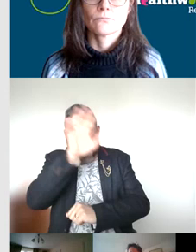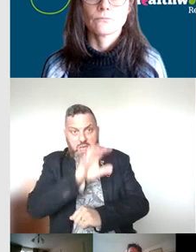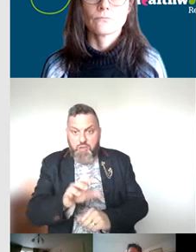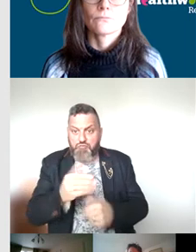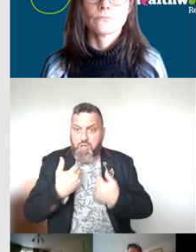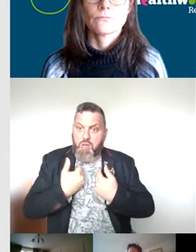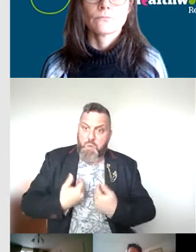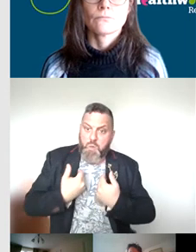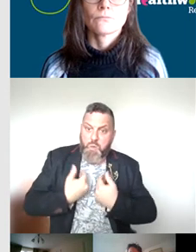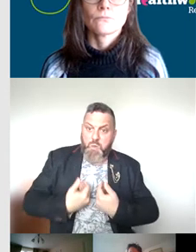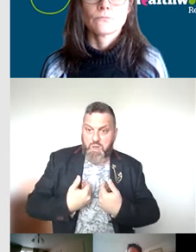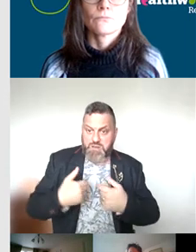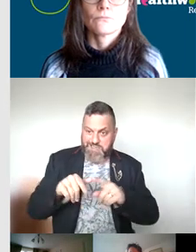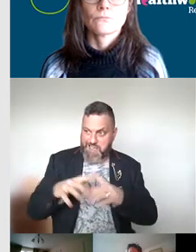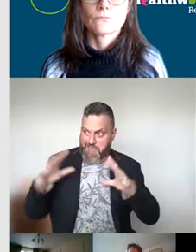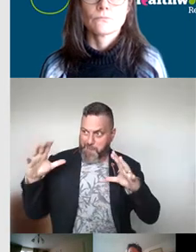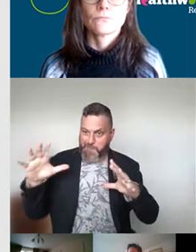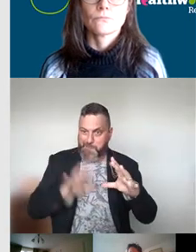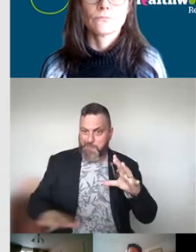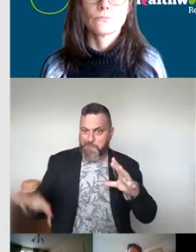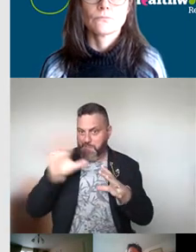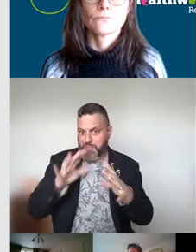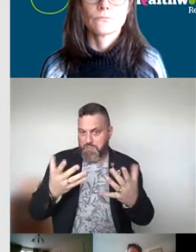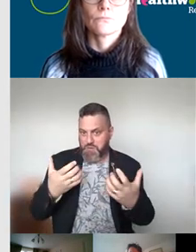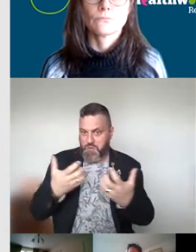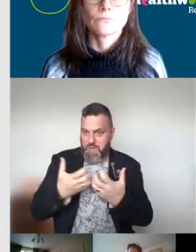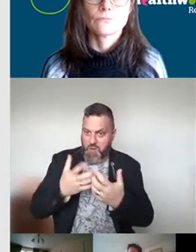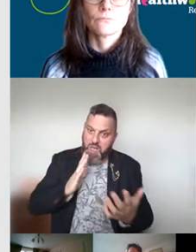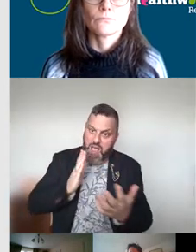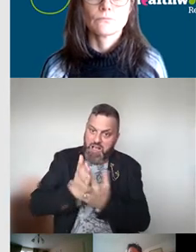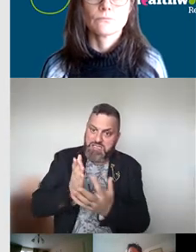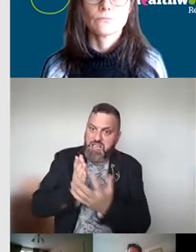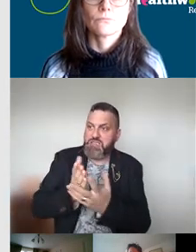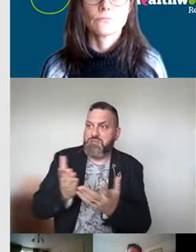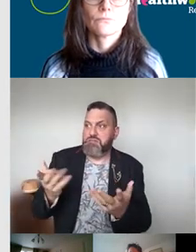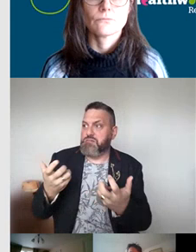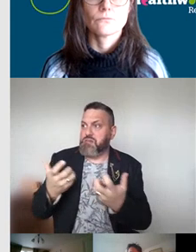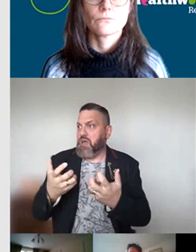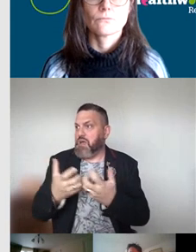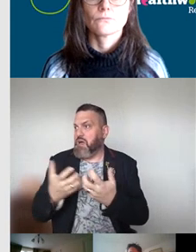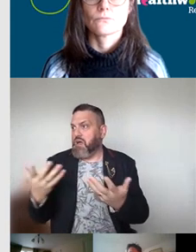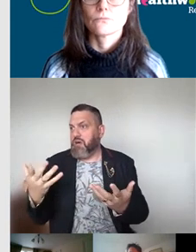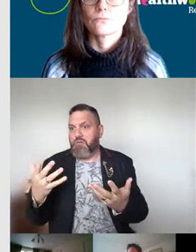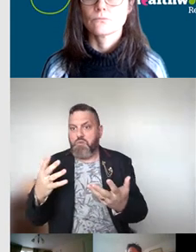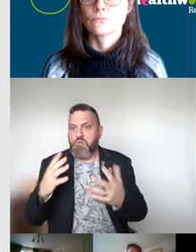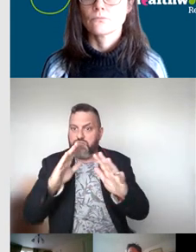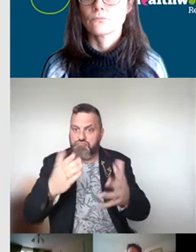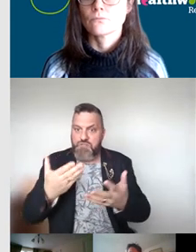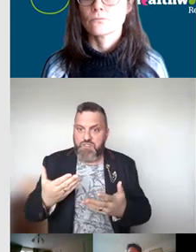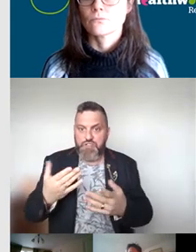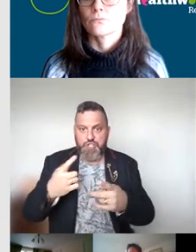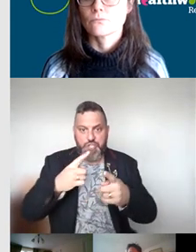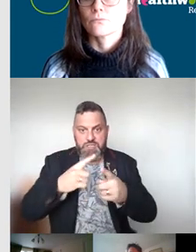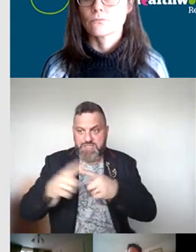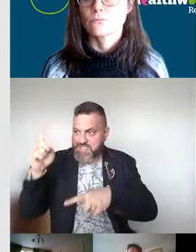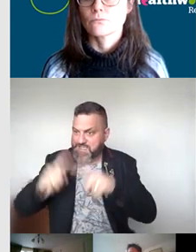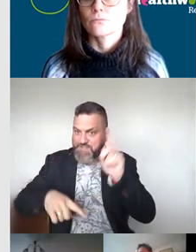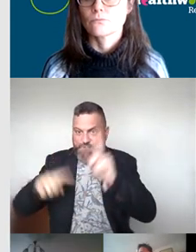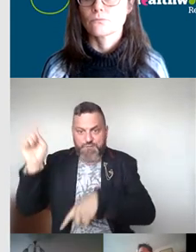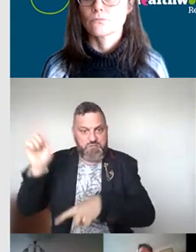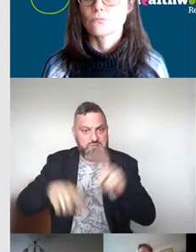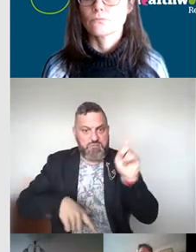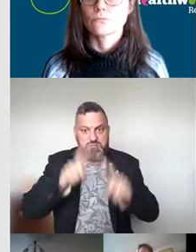of how people access, experience the services that we are providing. And so